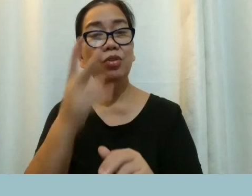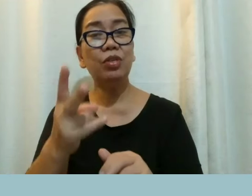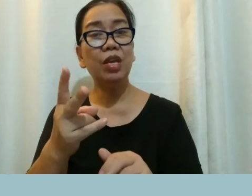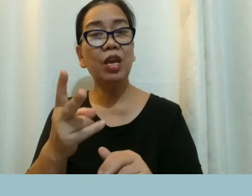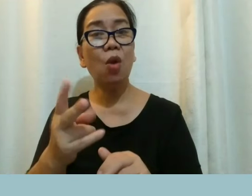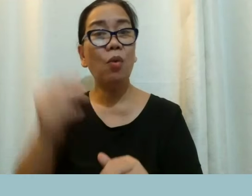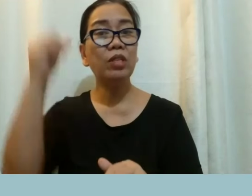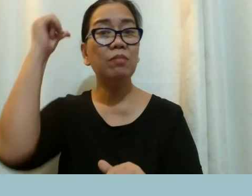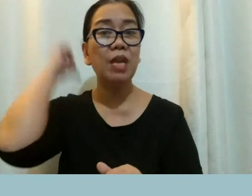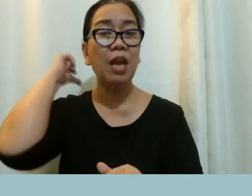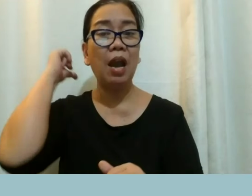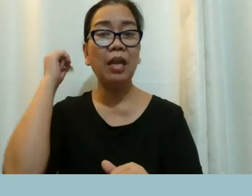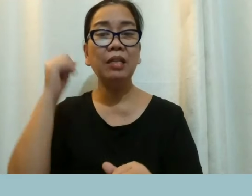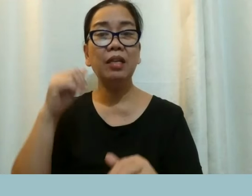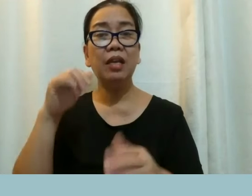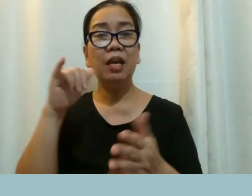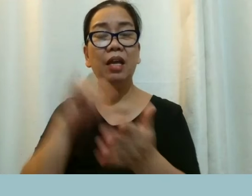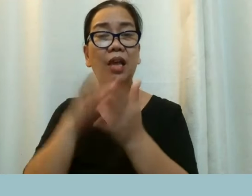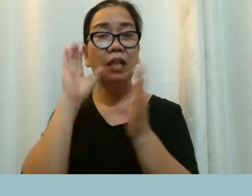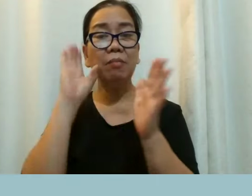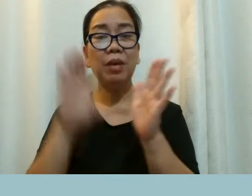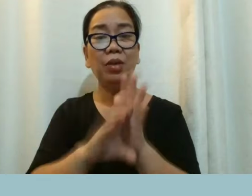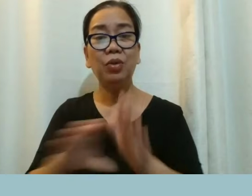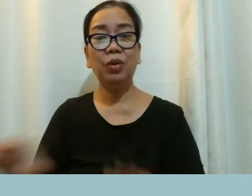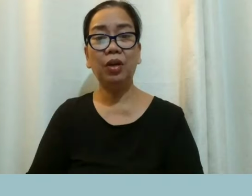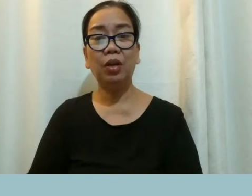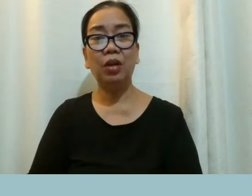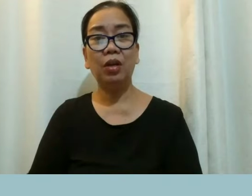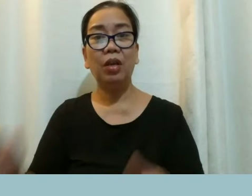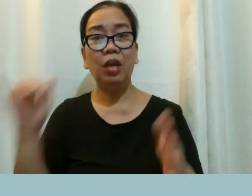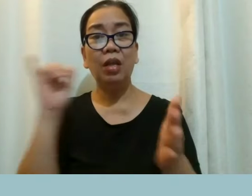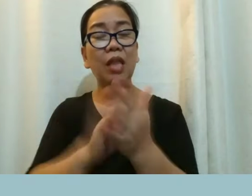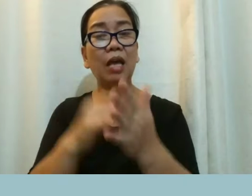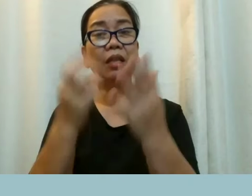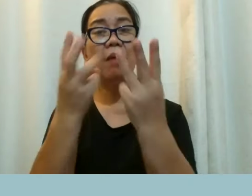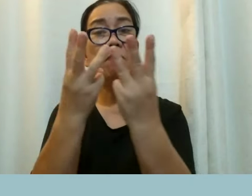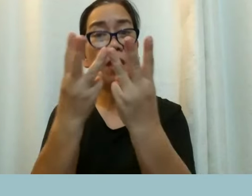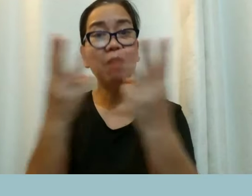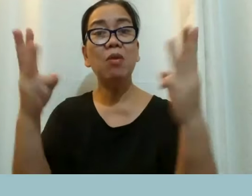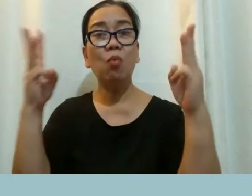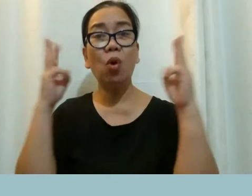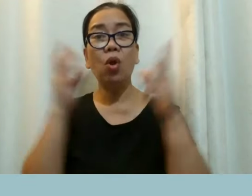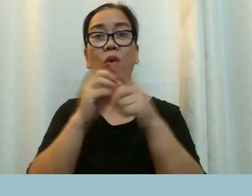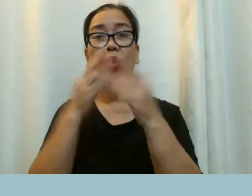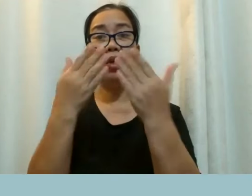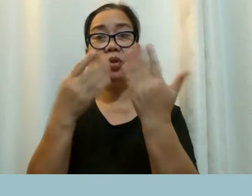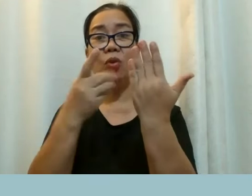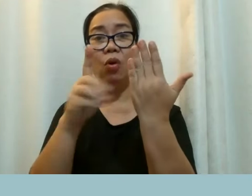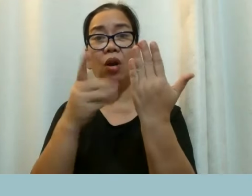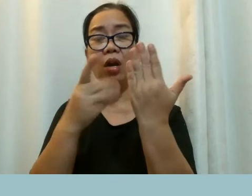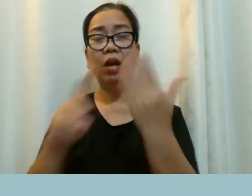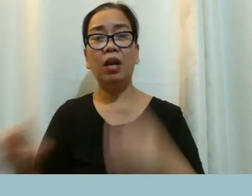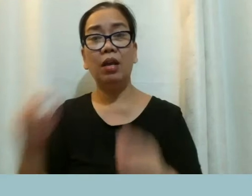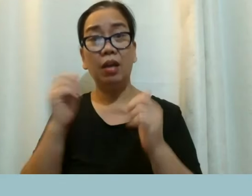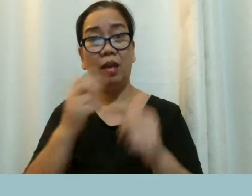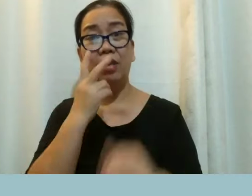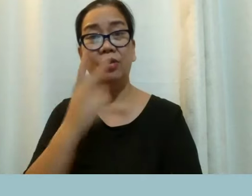Can you see what's behind that picture? That may be wall or